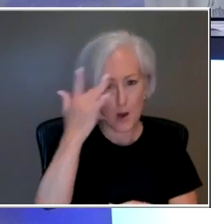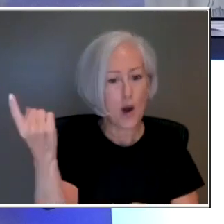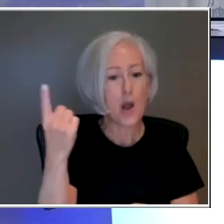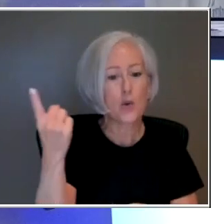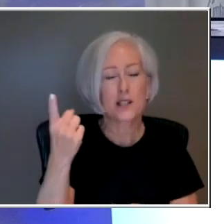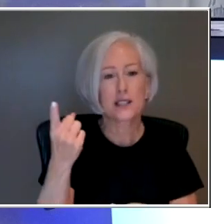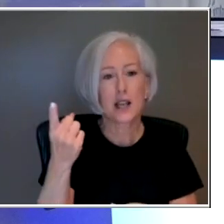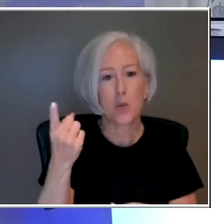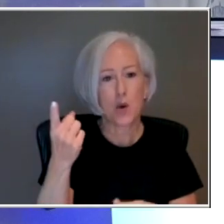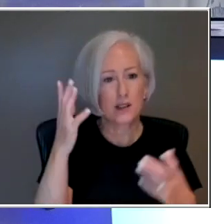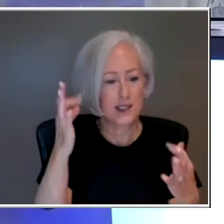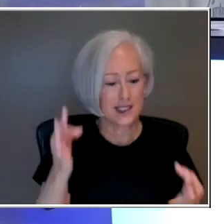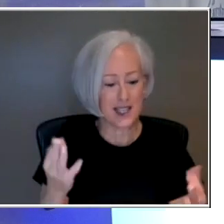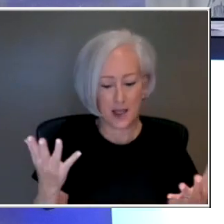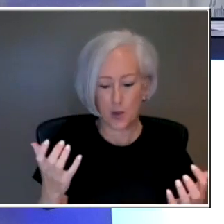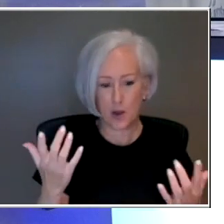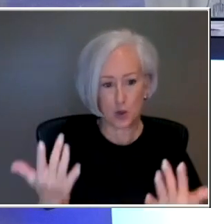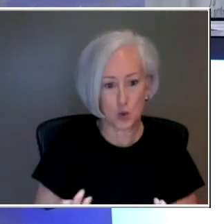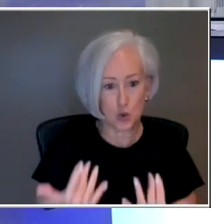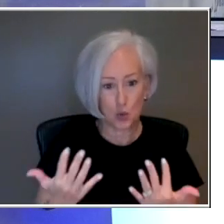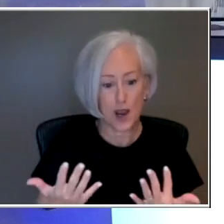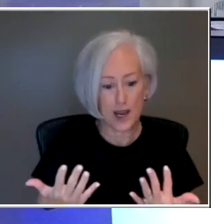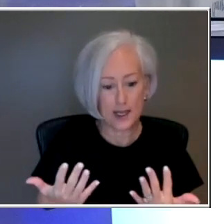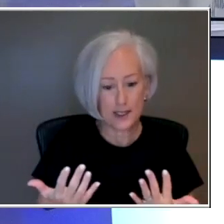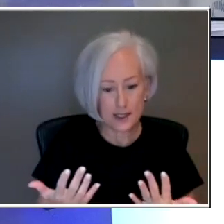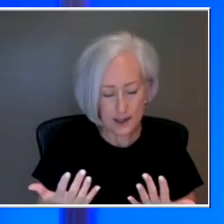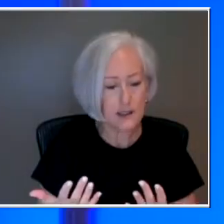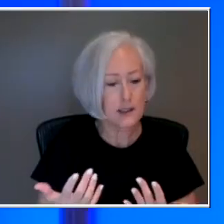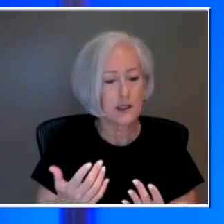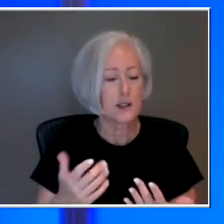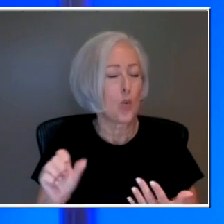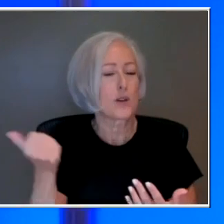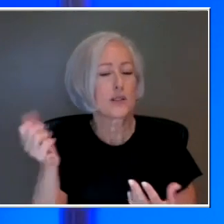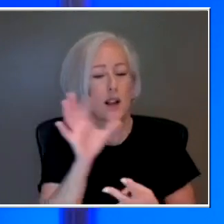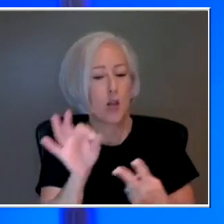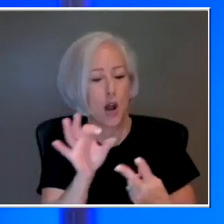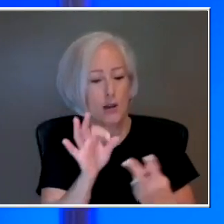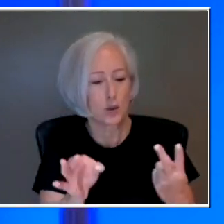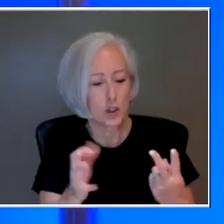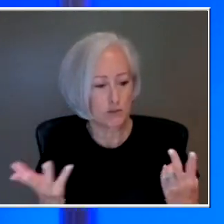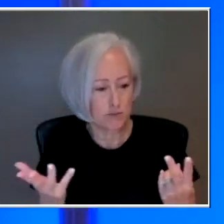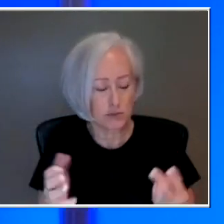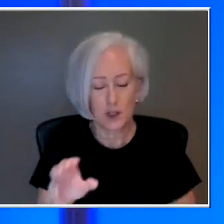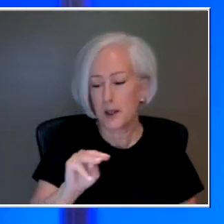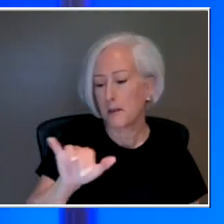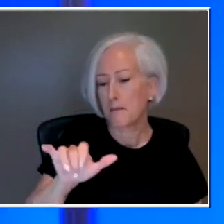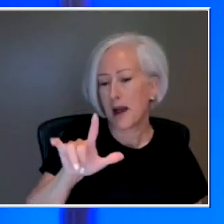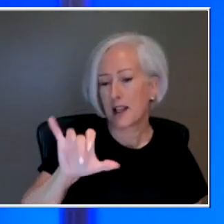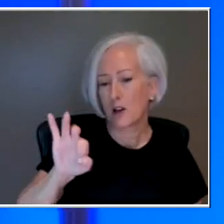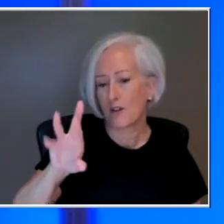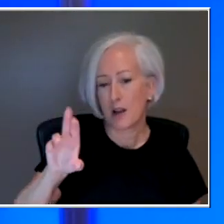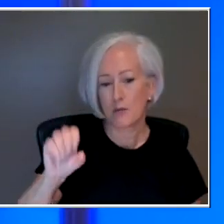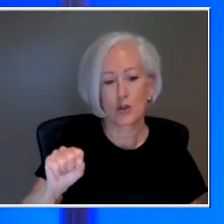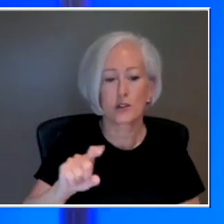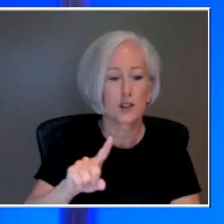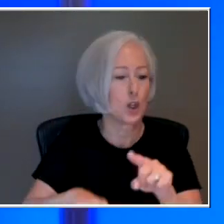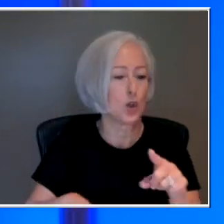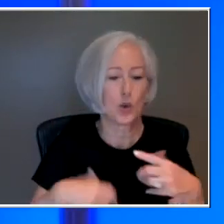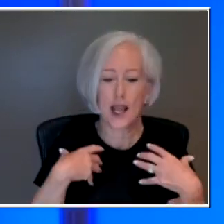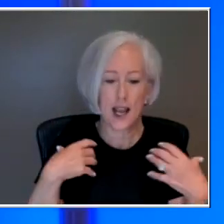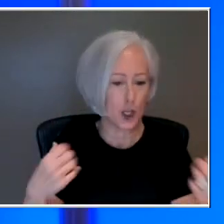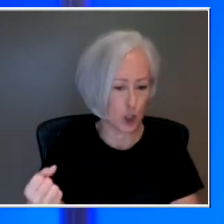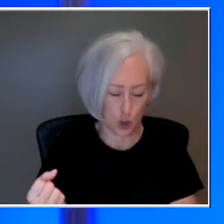of getting the transplant, and what would be the alternative? So myelofibrosis, is an incurable condition